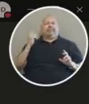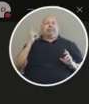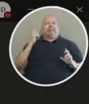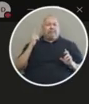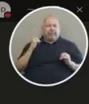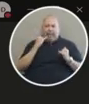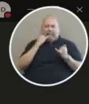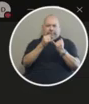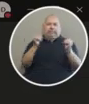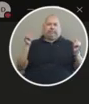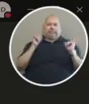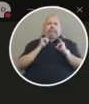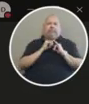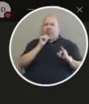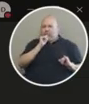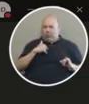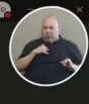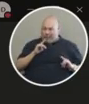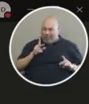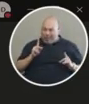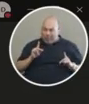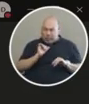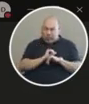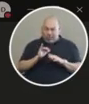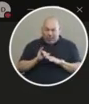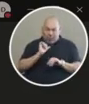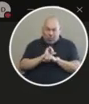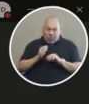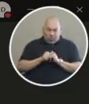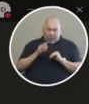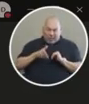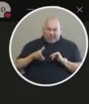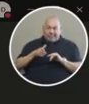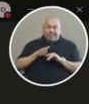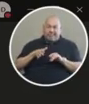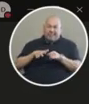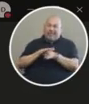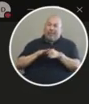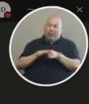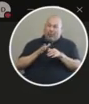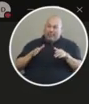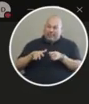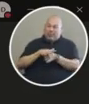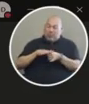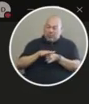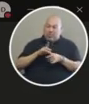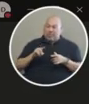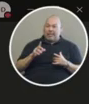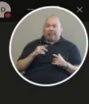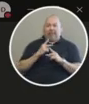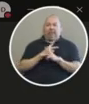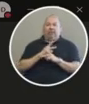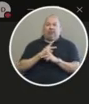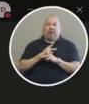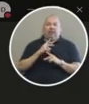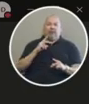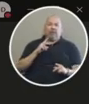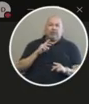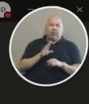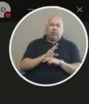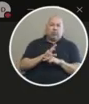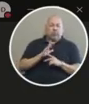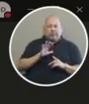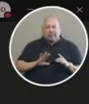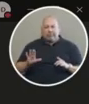know if we don't have the manpower to do that, maybe we can work with the neighborhood associations and figure out either using